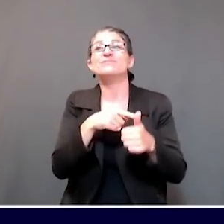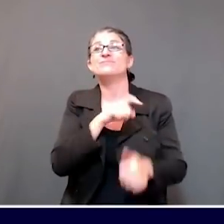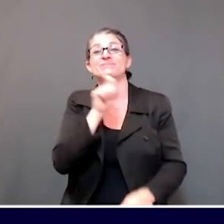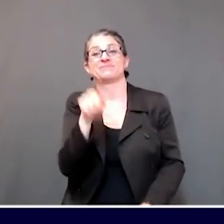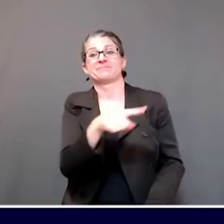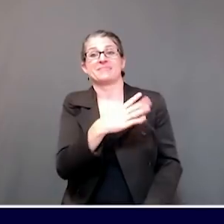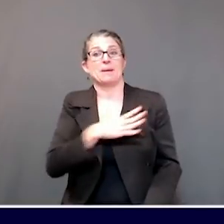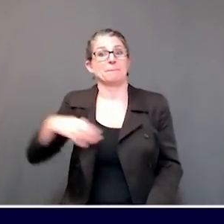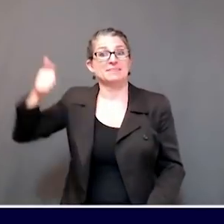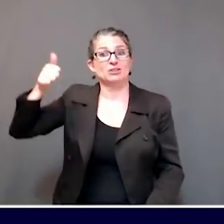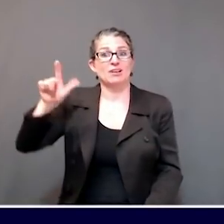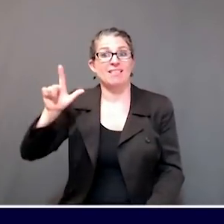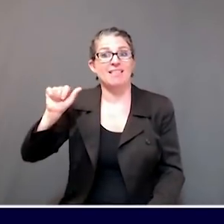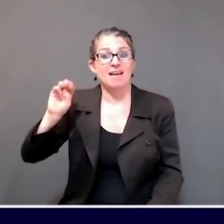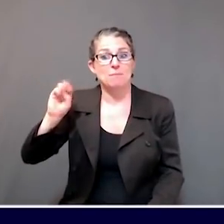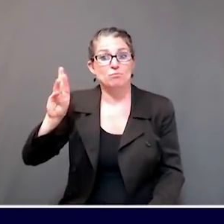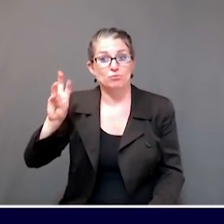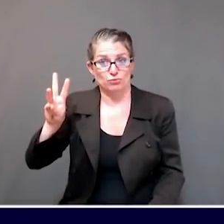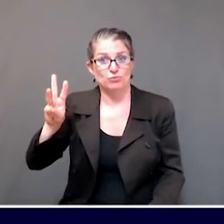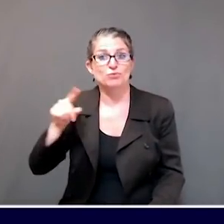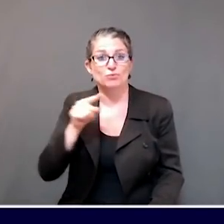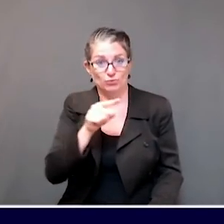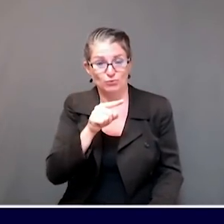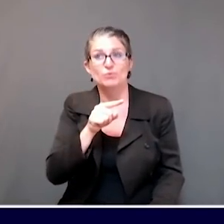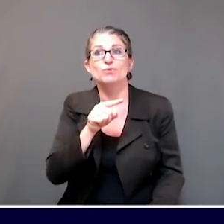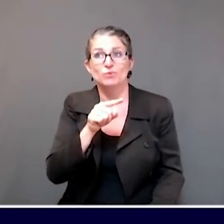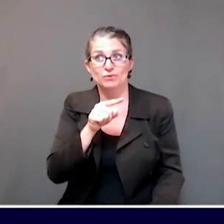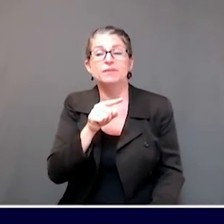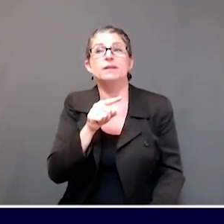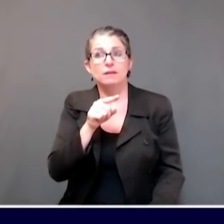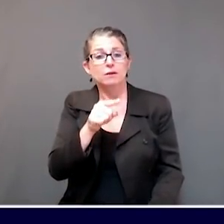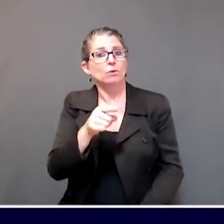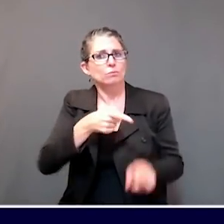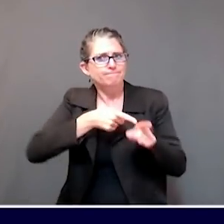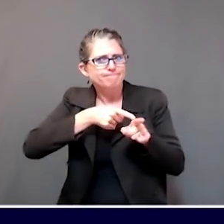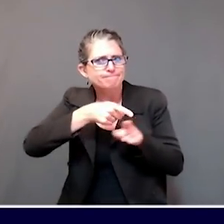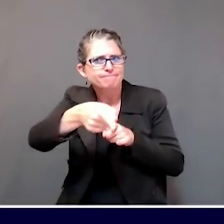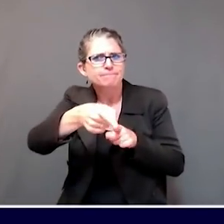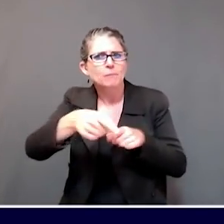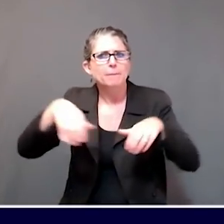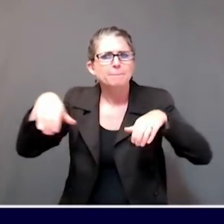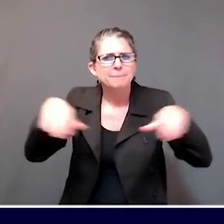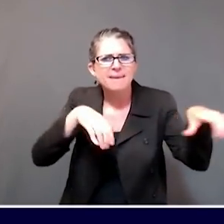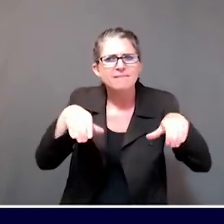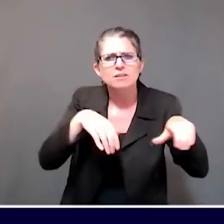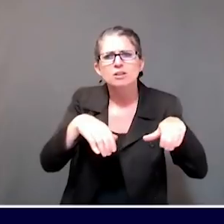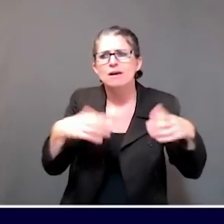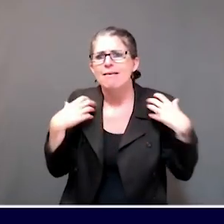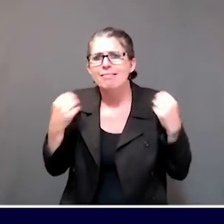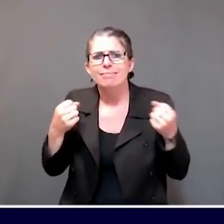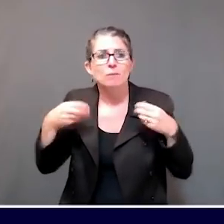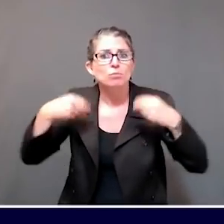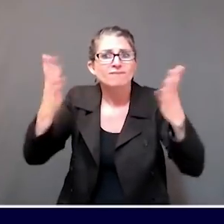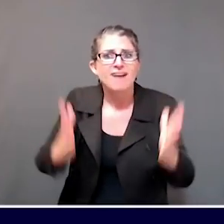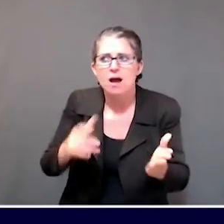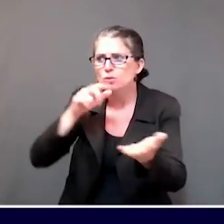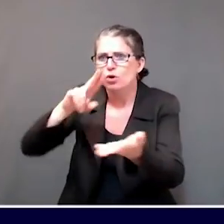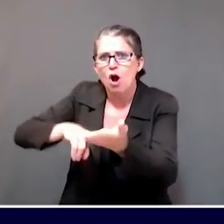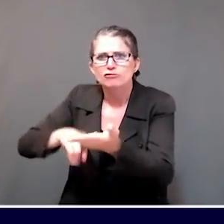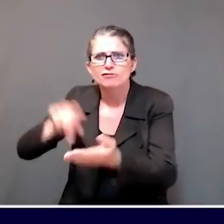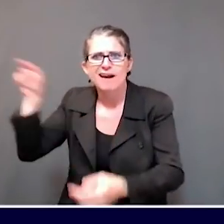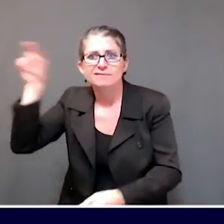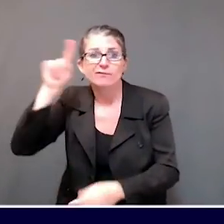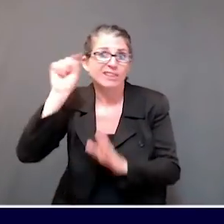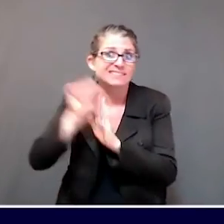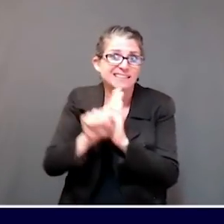Behavioral health providers who contract with the state have said their ability to continue services for people with mental illness and substance